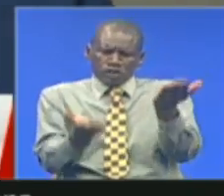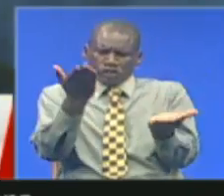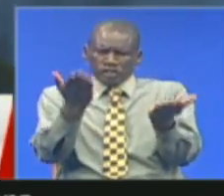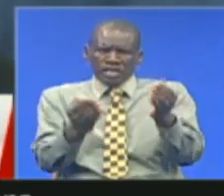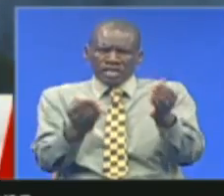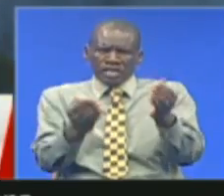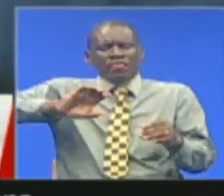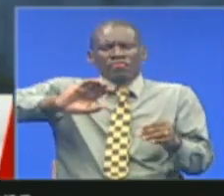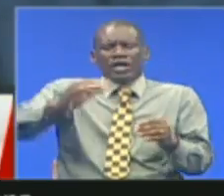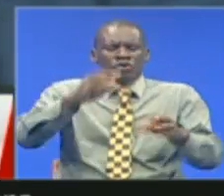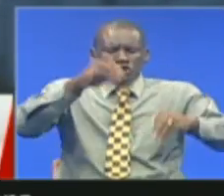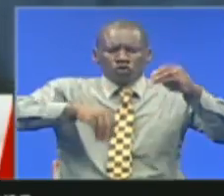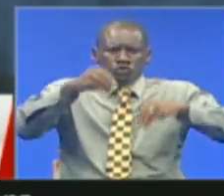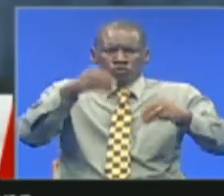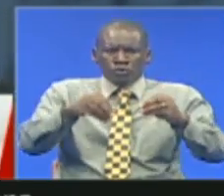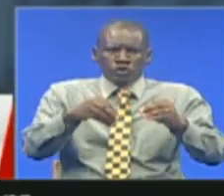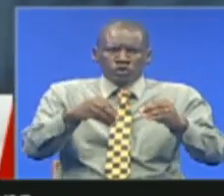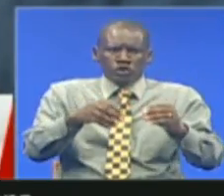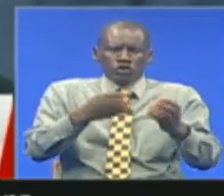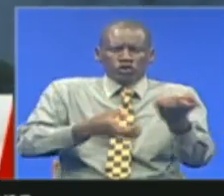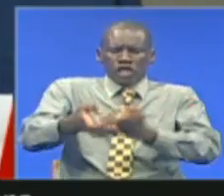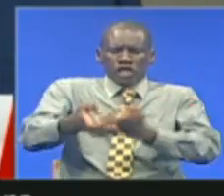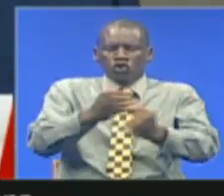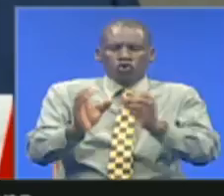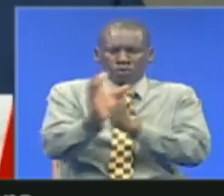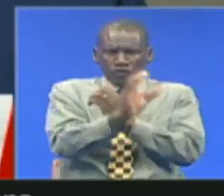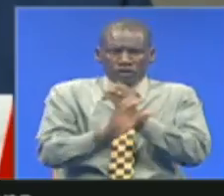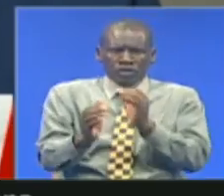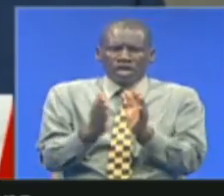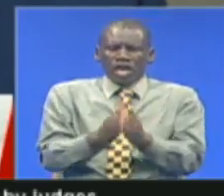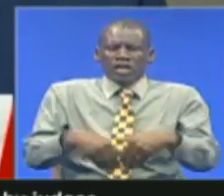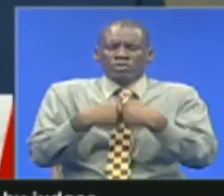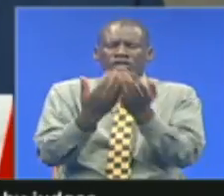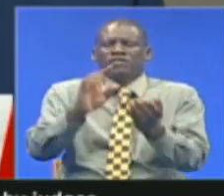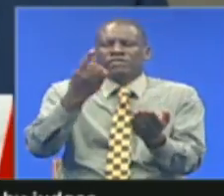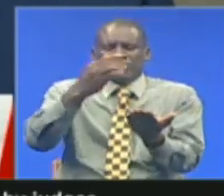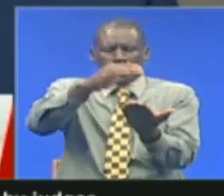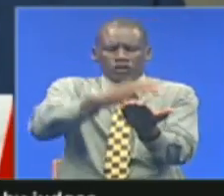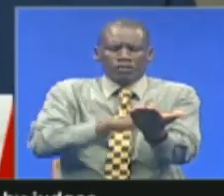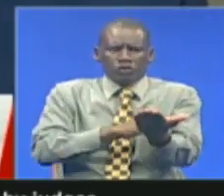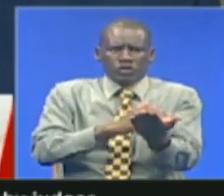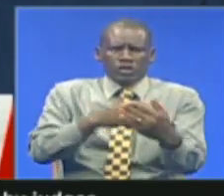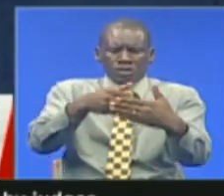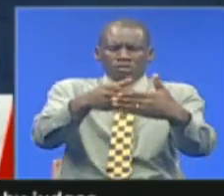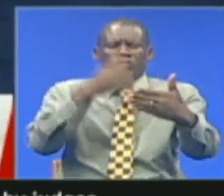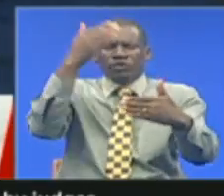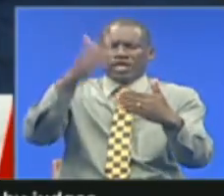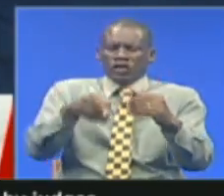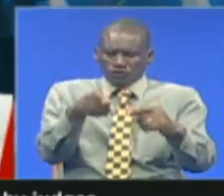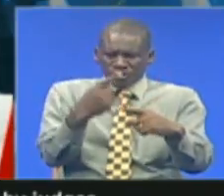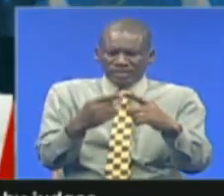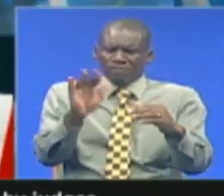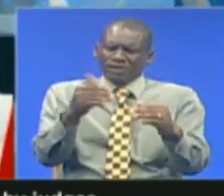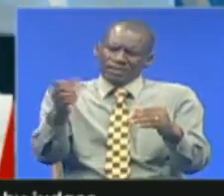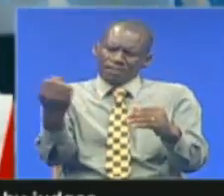the county's contribution to the economy. And we will release the first report before the end of the year, by